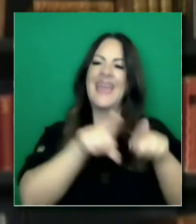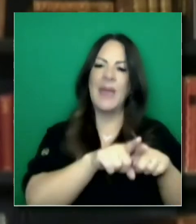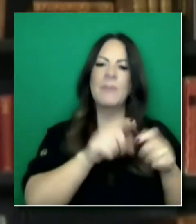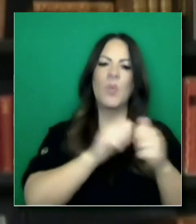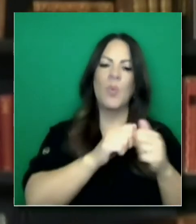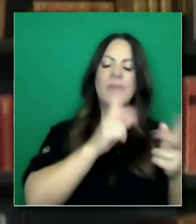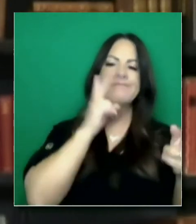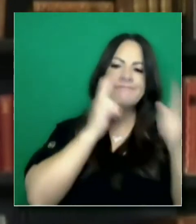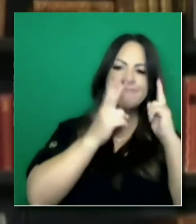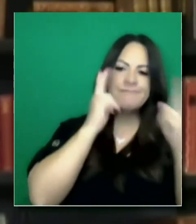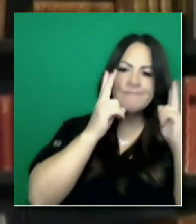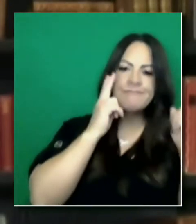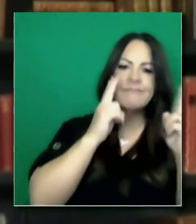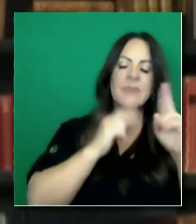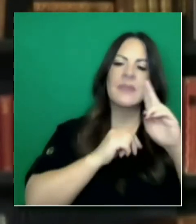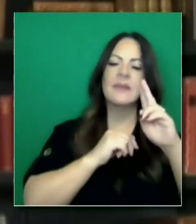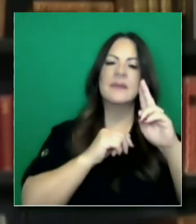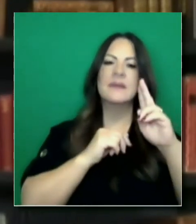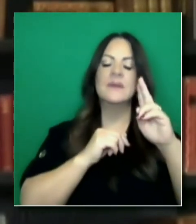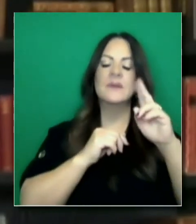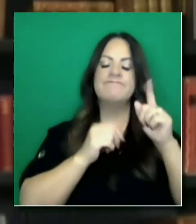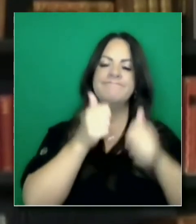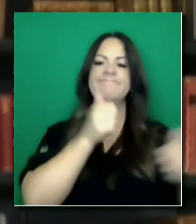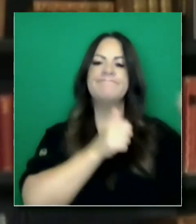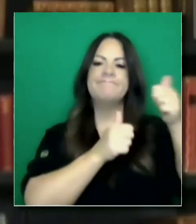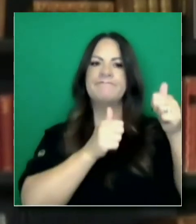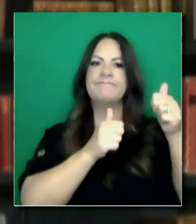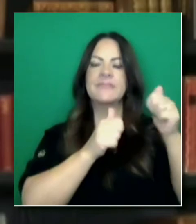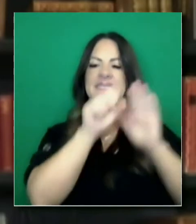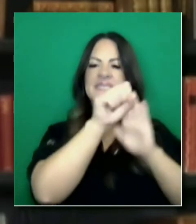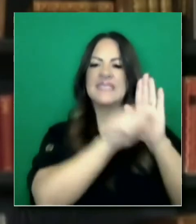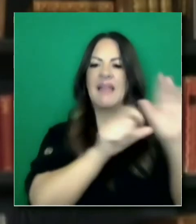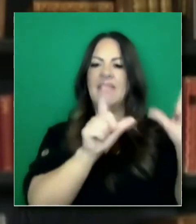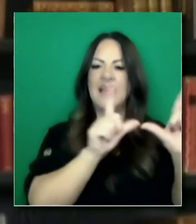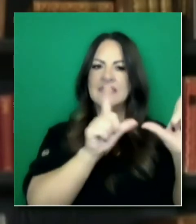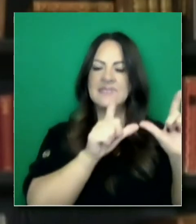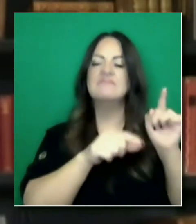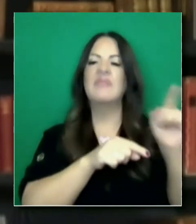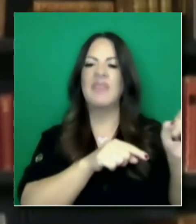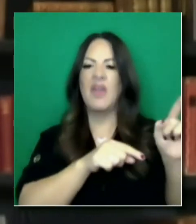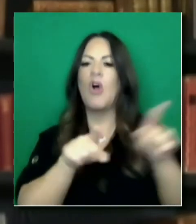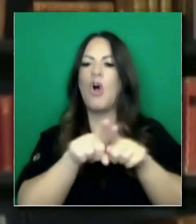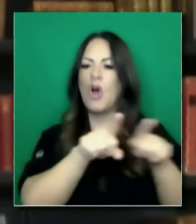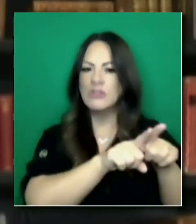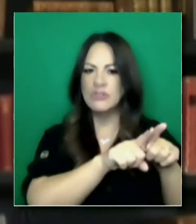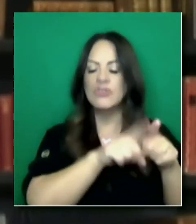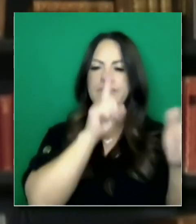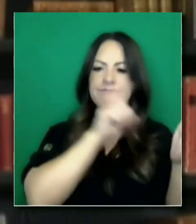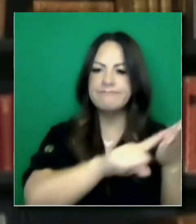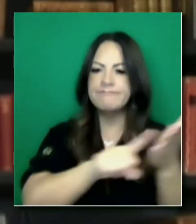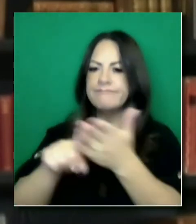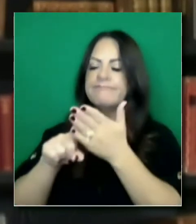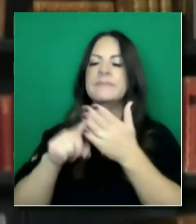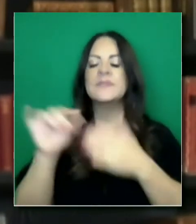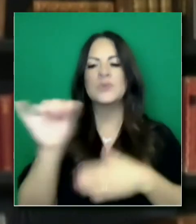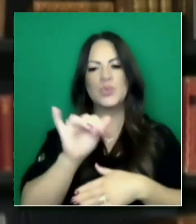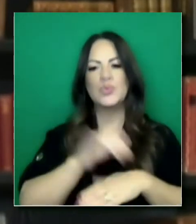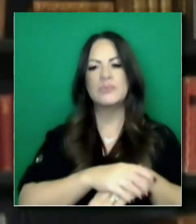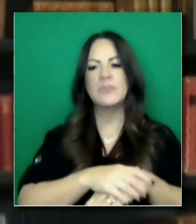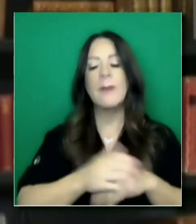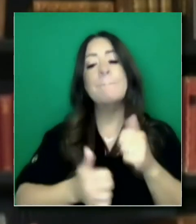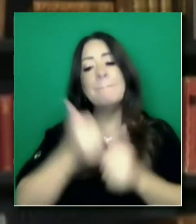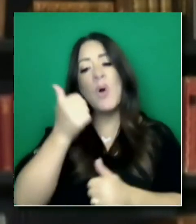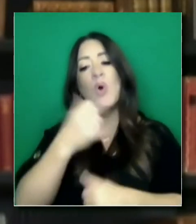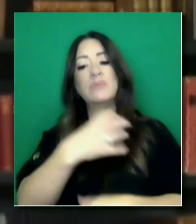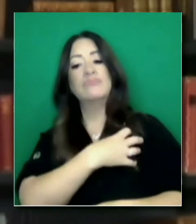same. So all those numbers will provide you, but I just want to acknowledge those doing the right thing. Vast majority of sheriffs are doing the right thing.